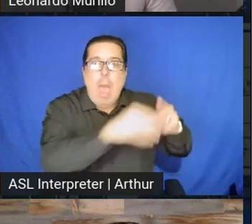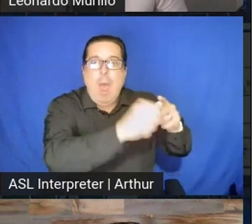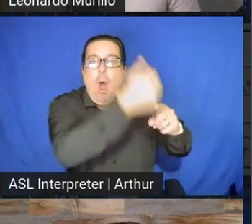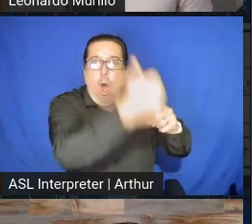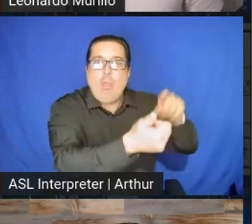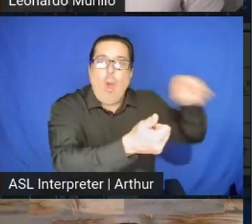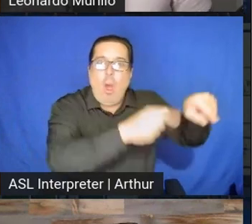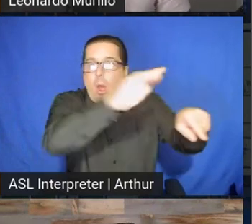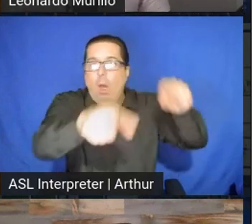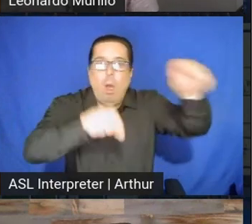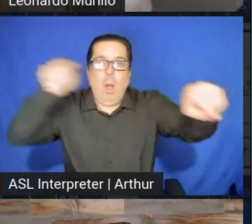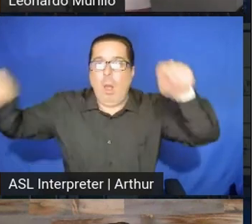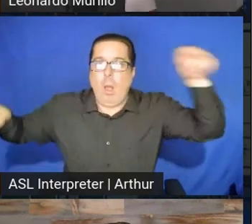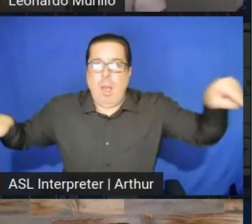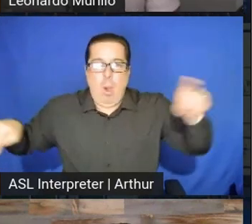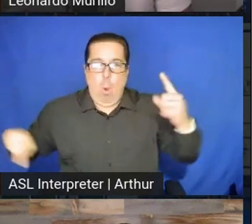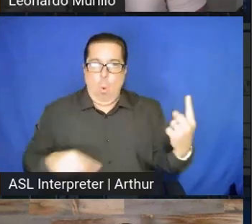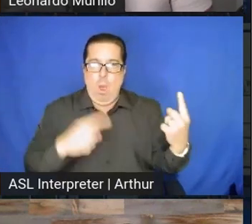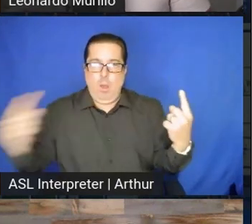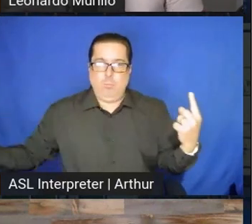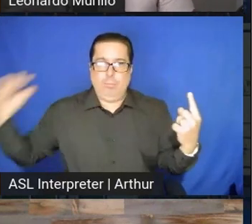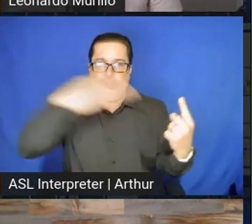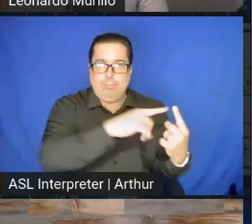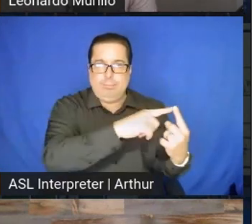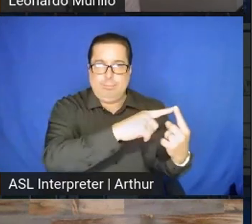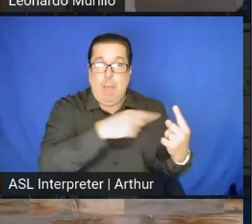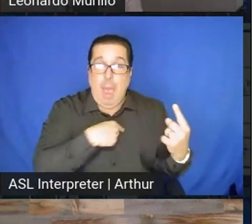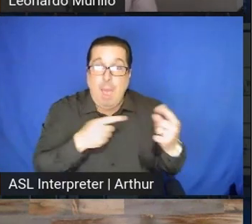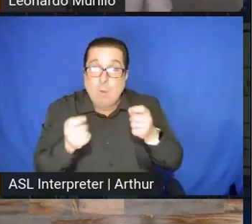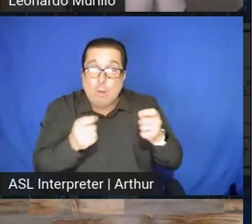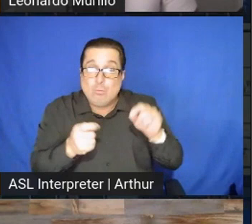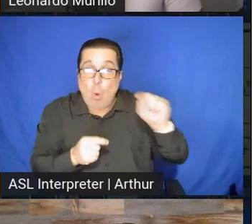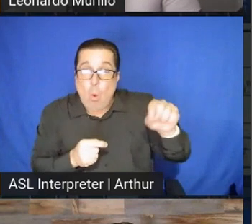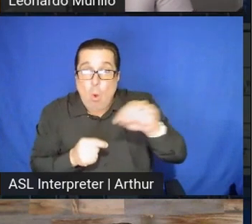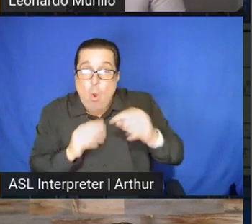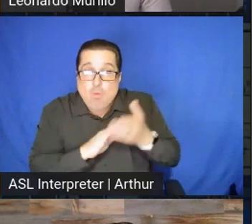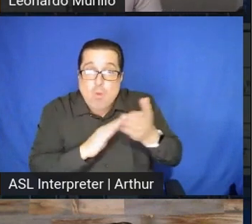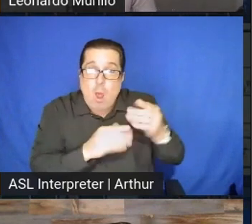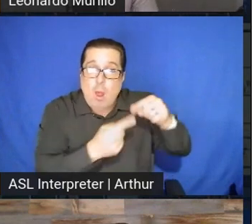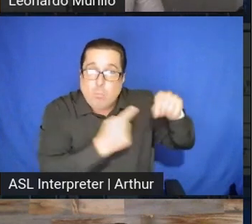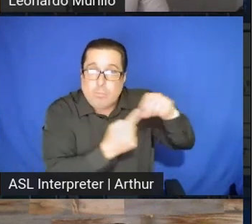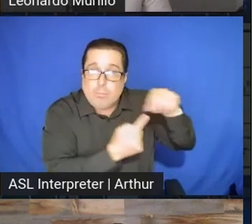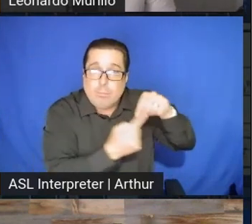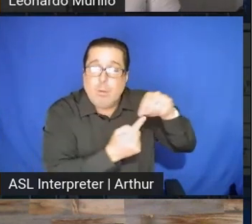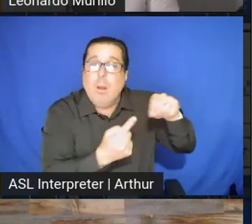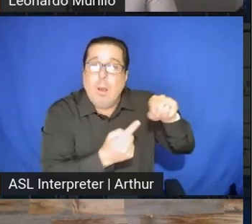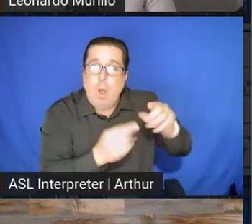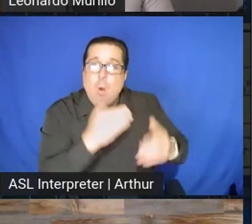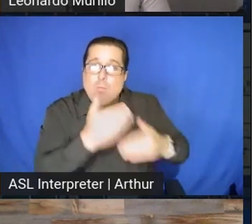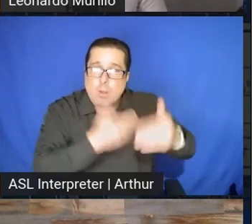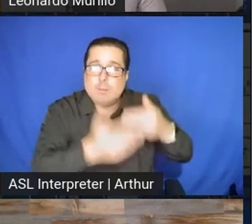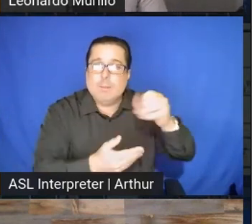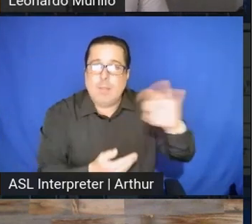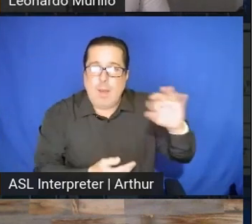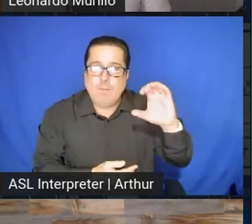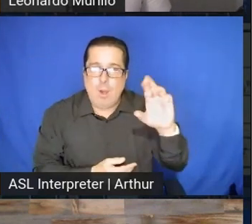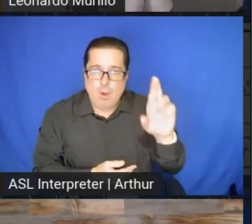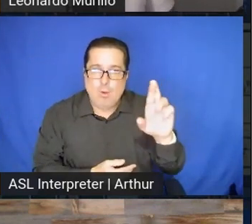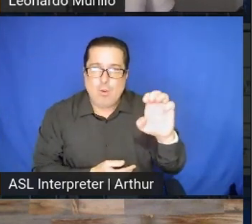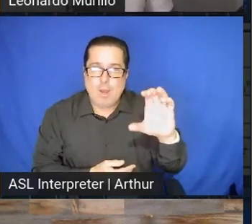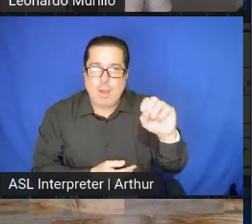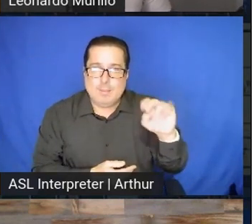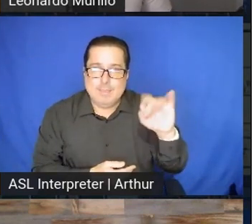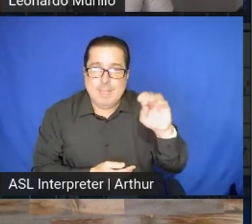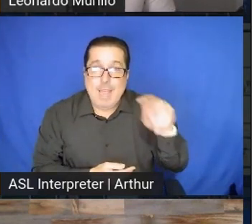to, right? And when you have these controllers running that are doing this continuous process of reconciliation, there's more things that you can react